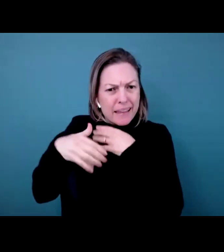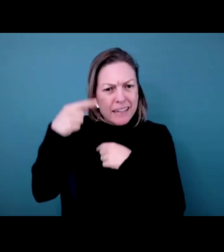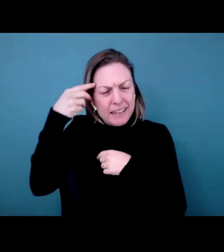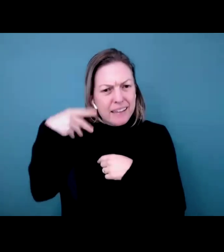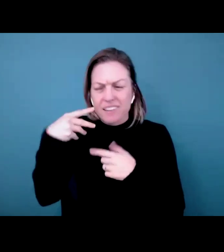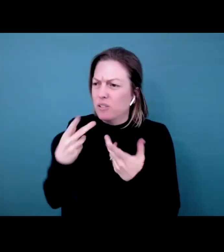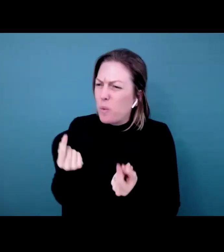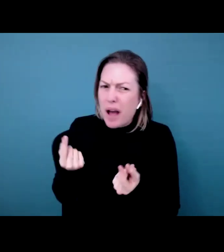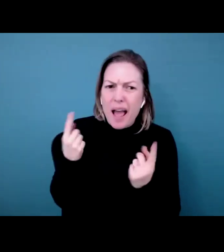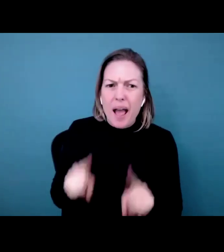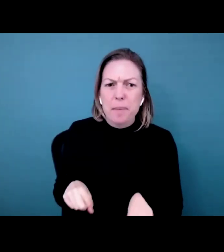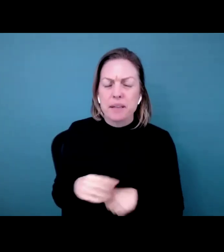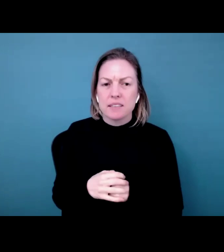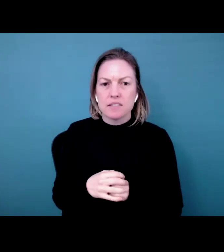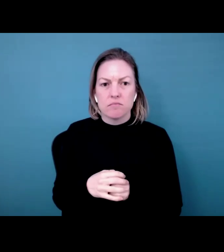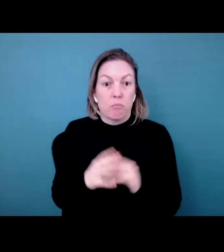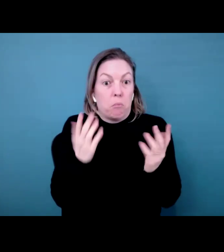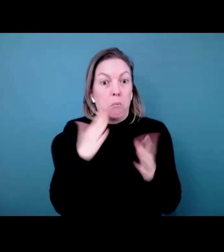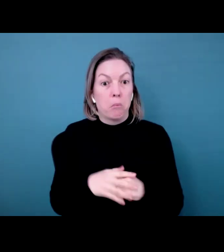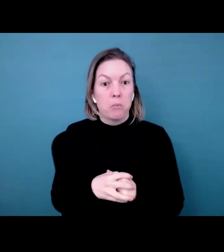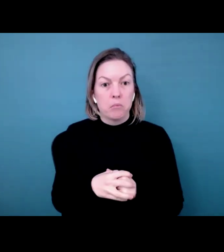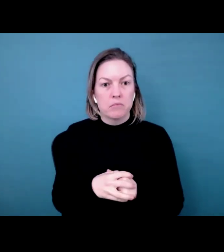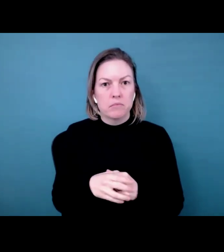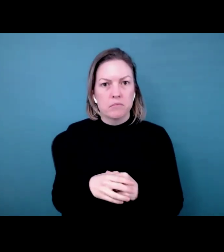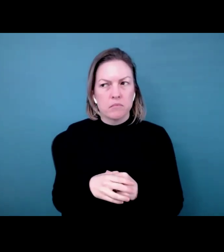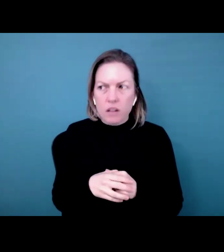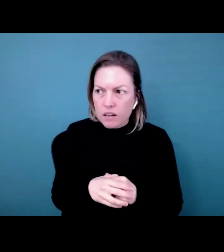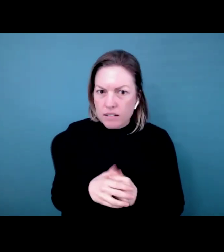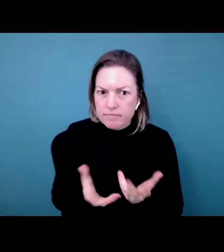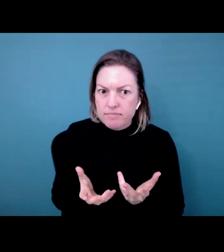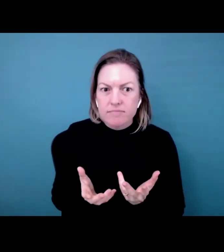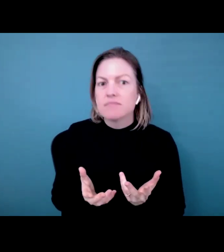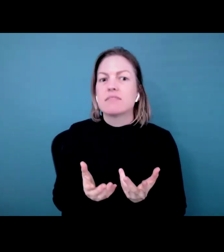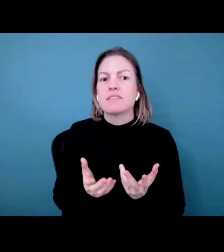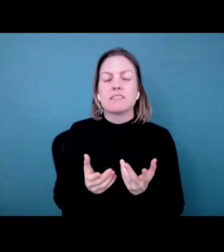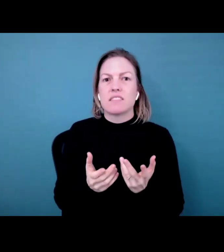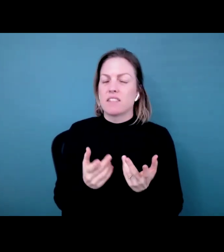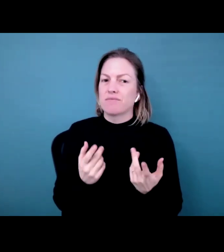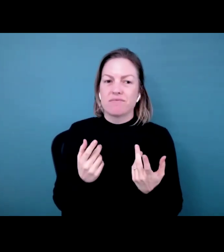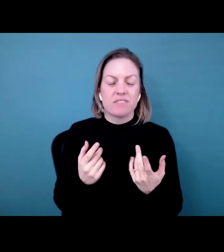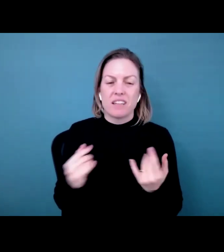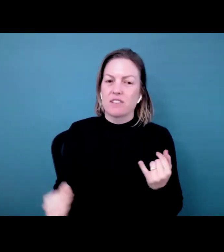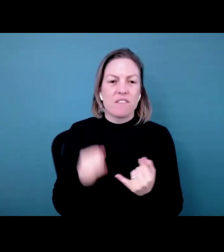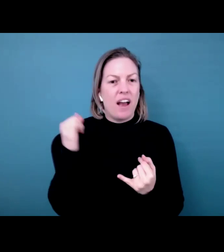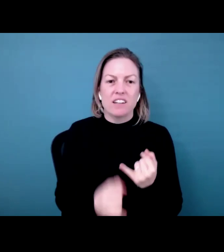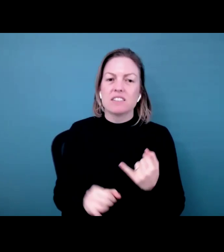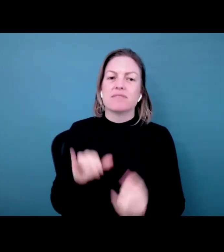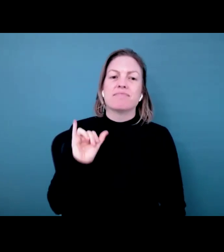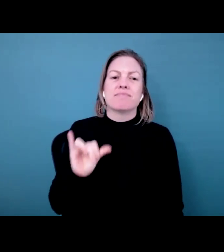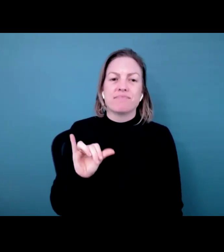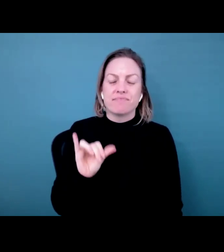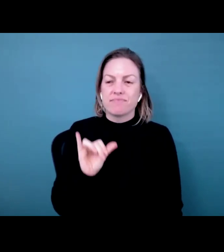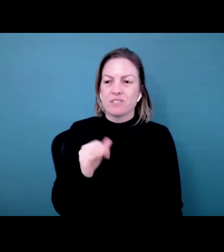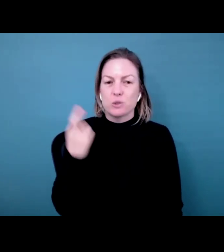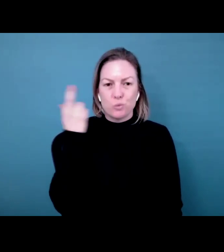happened, Dad? I don't know. And that was the final straw. That was the day that my brother and I